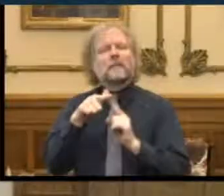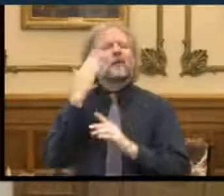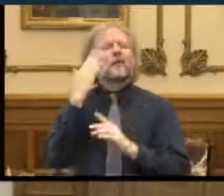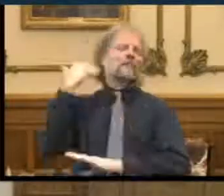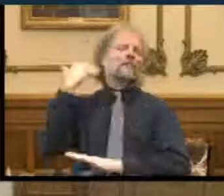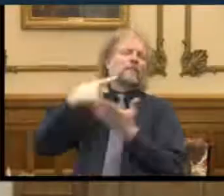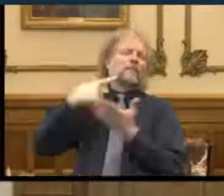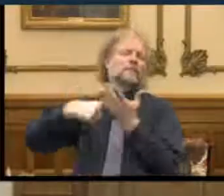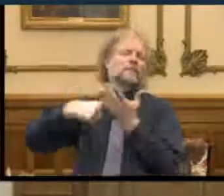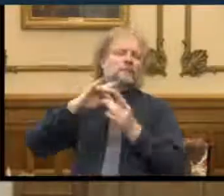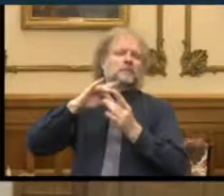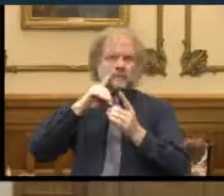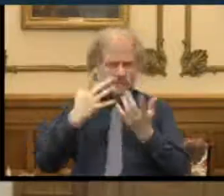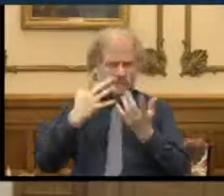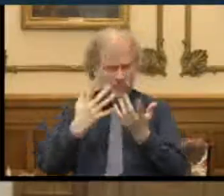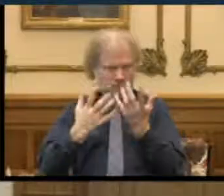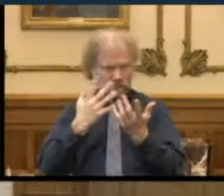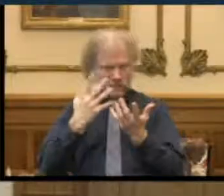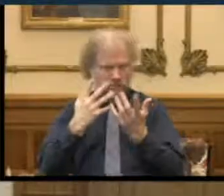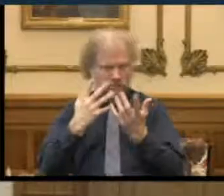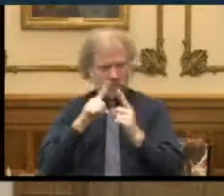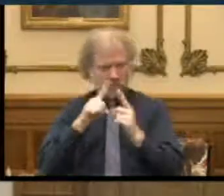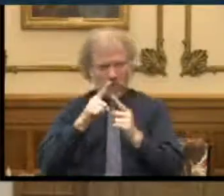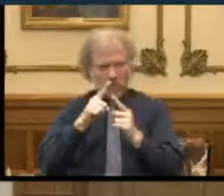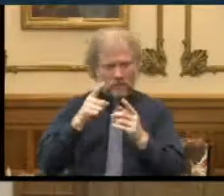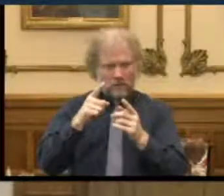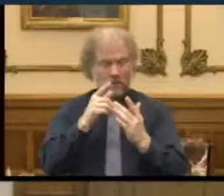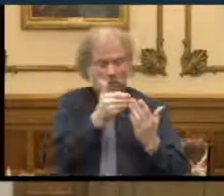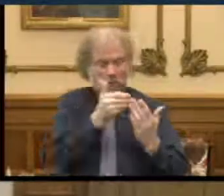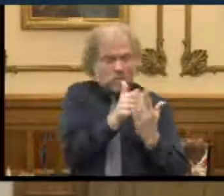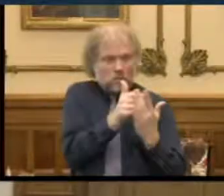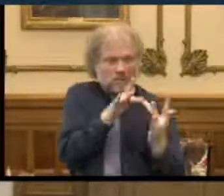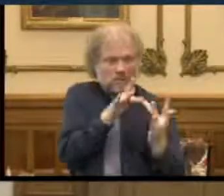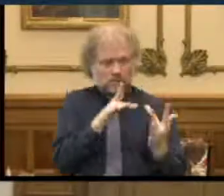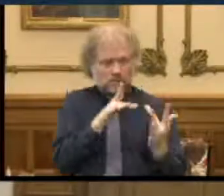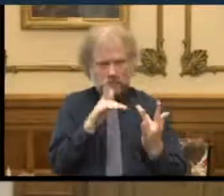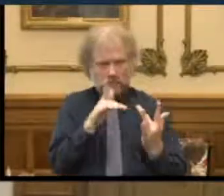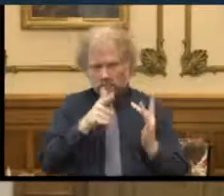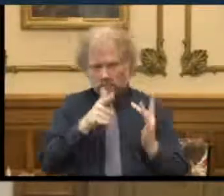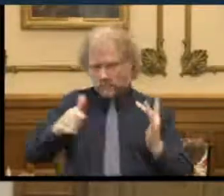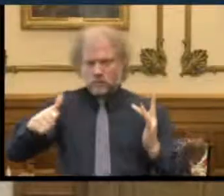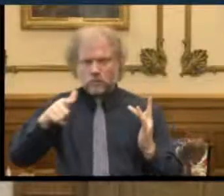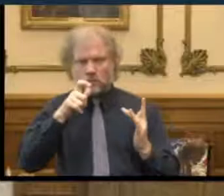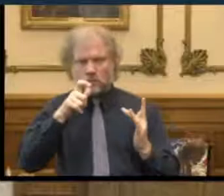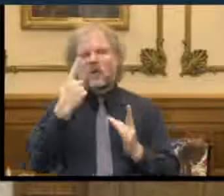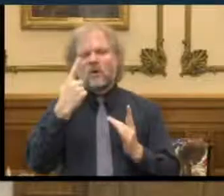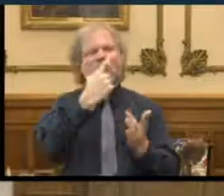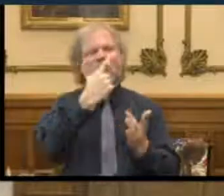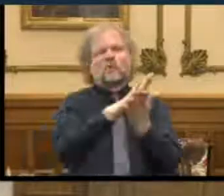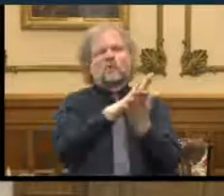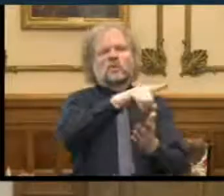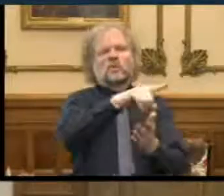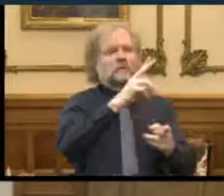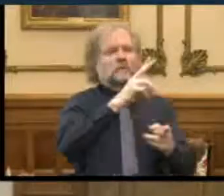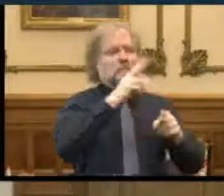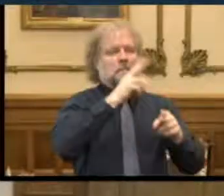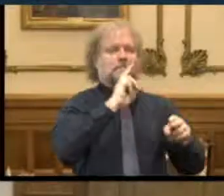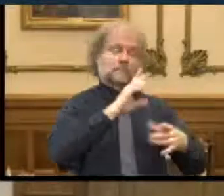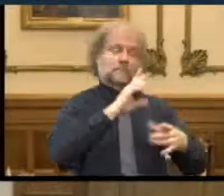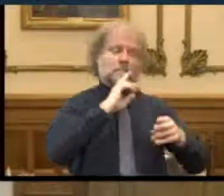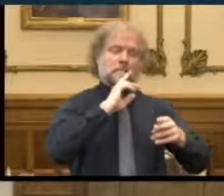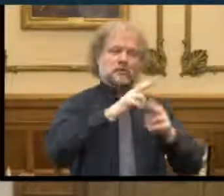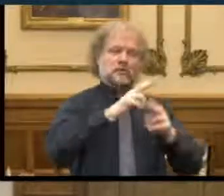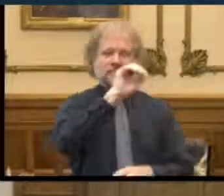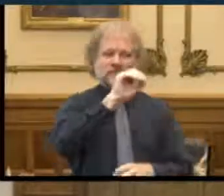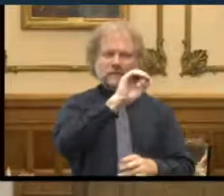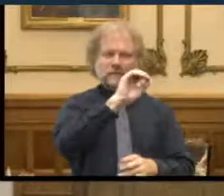where do you end with, close contacts with people, but one of our school districts was reporting 50% and more